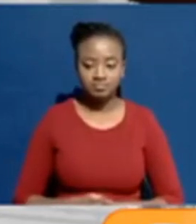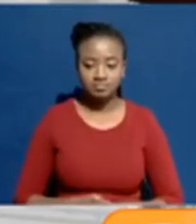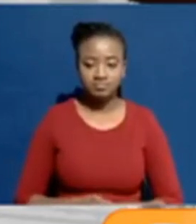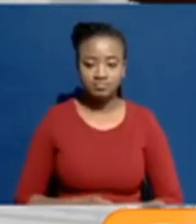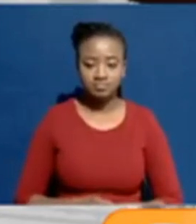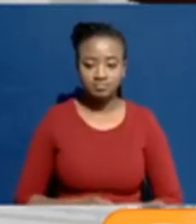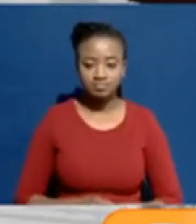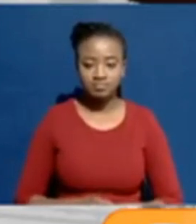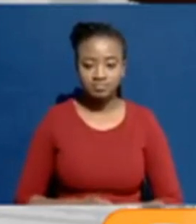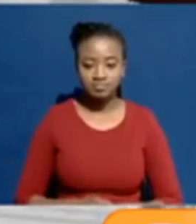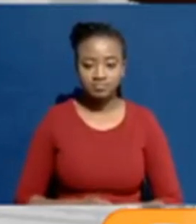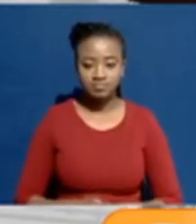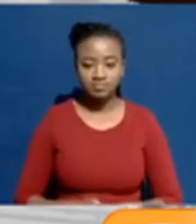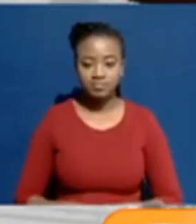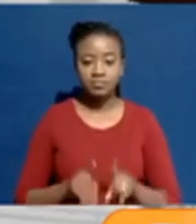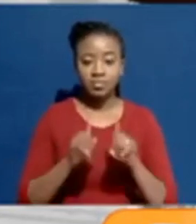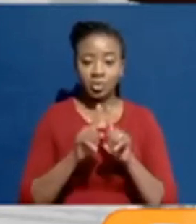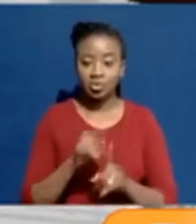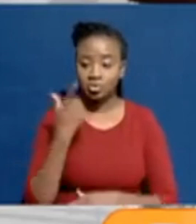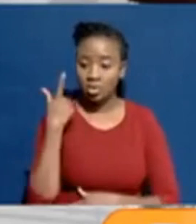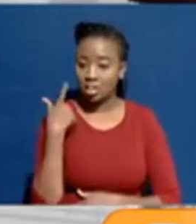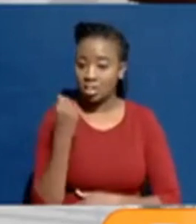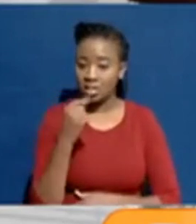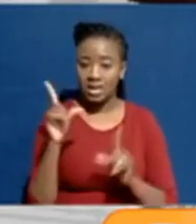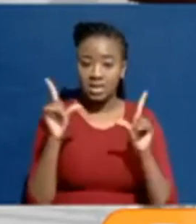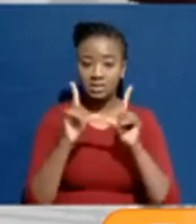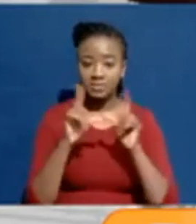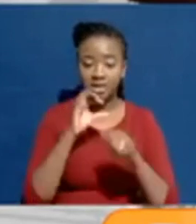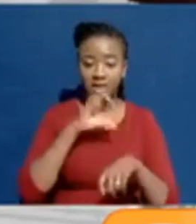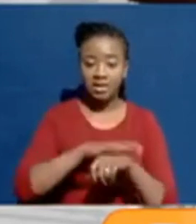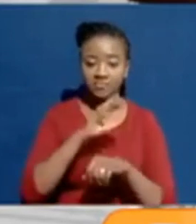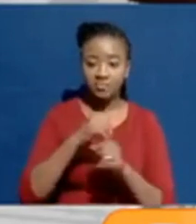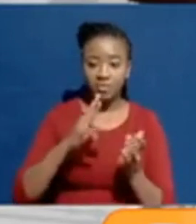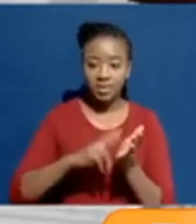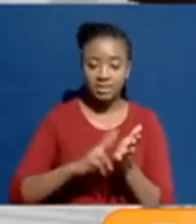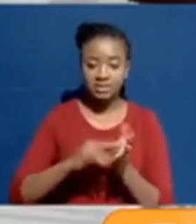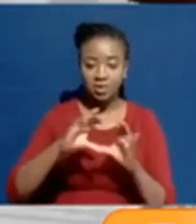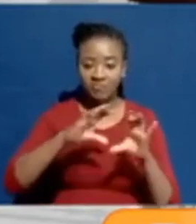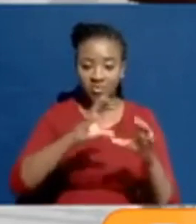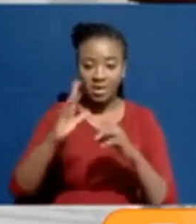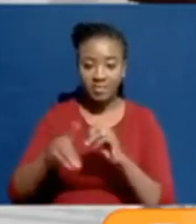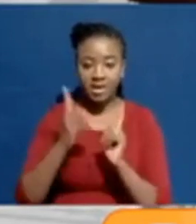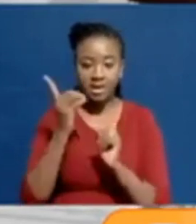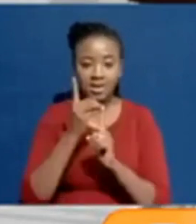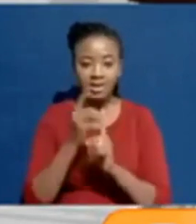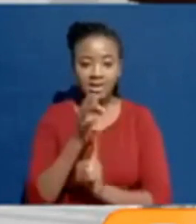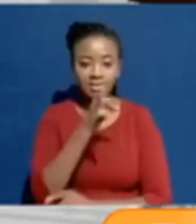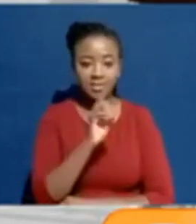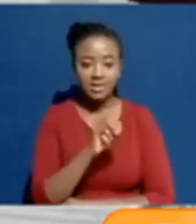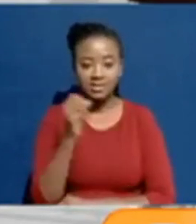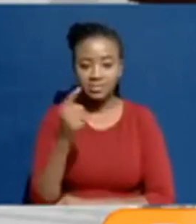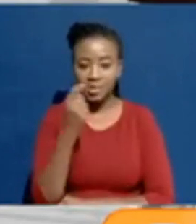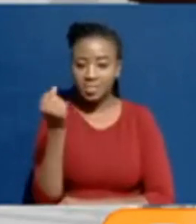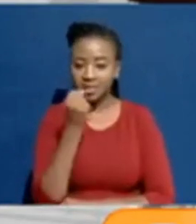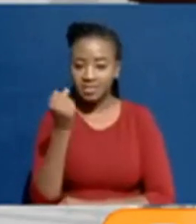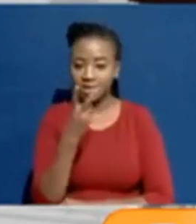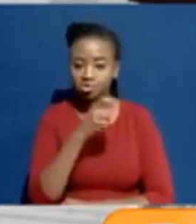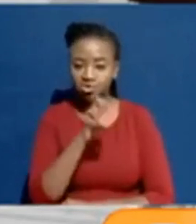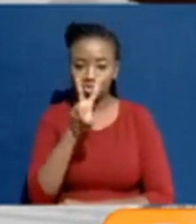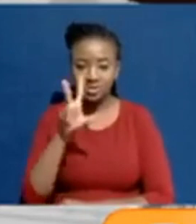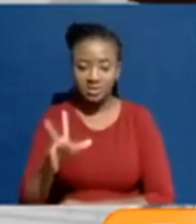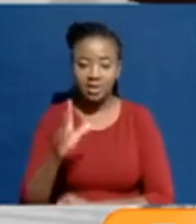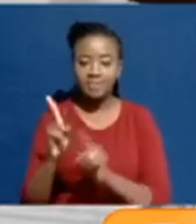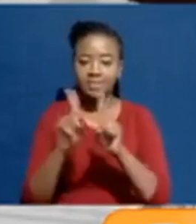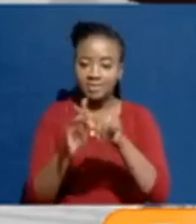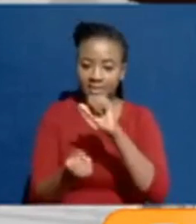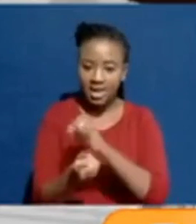in the website. The most recent certificate from the Registrar of Companies, dated 30th of May 2023, still indicates